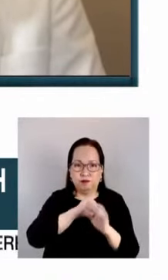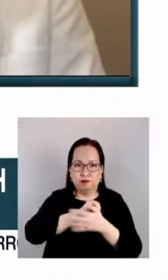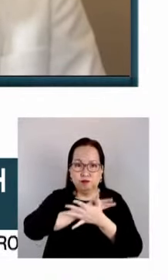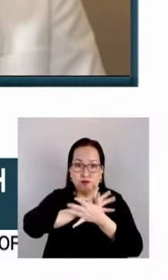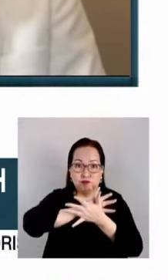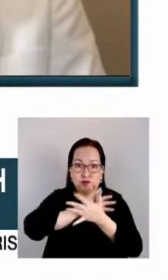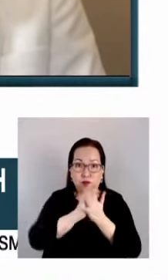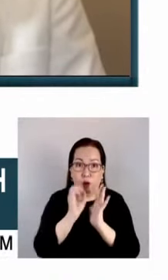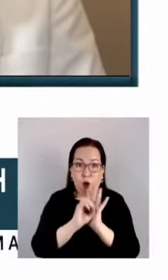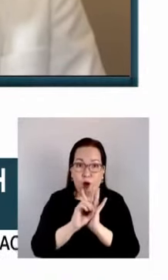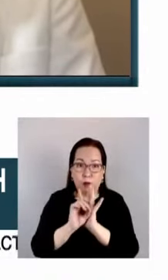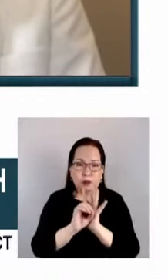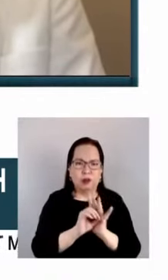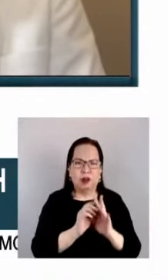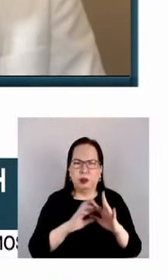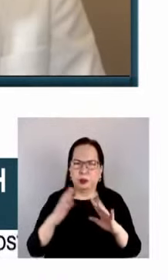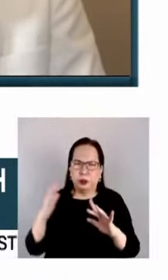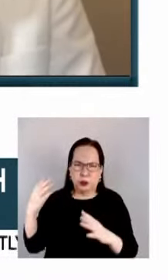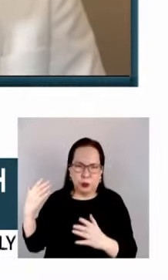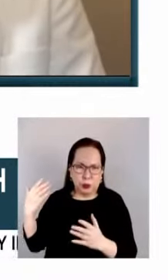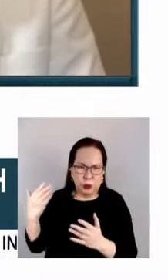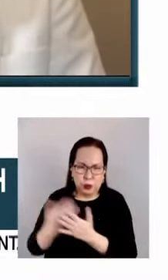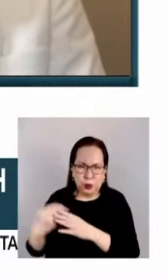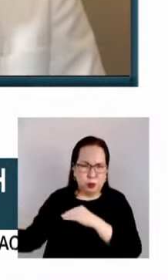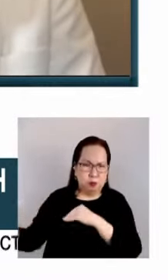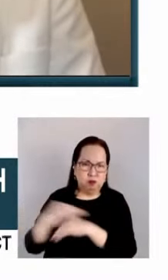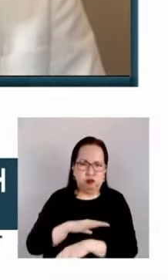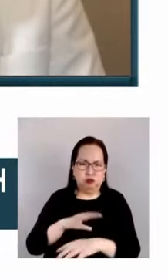to penetrate the Philippines and it